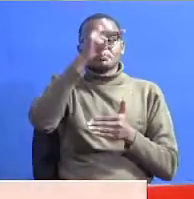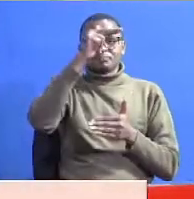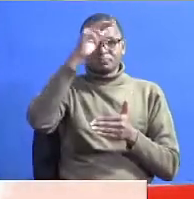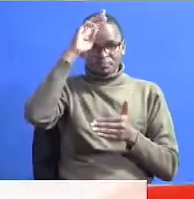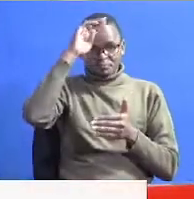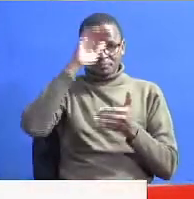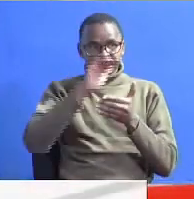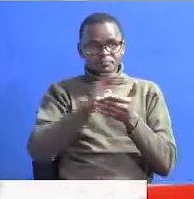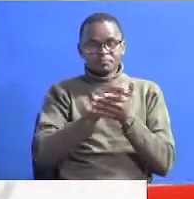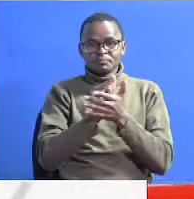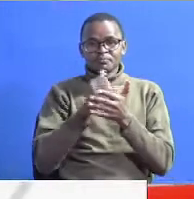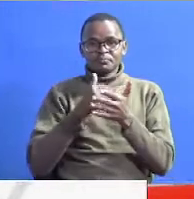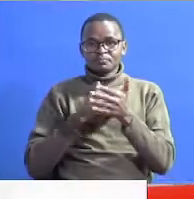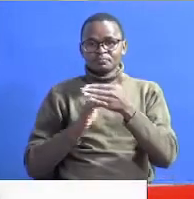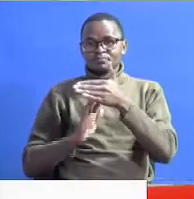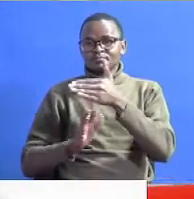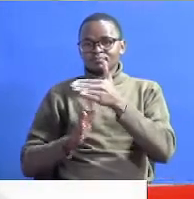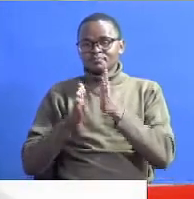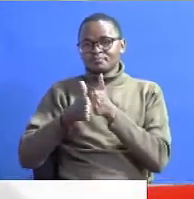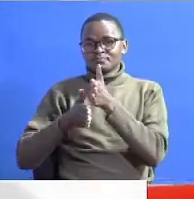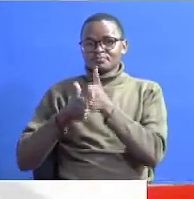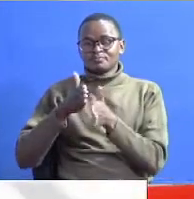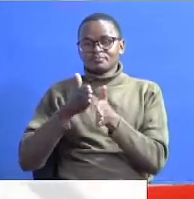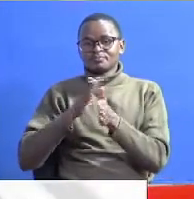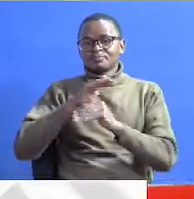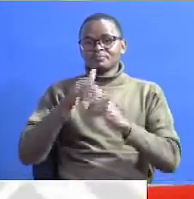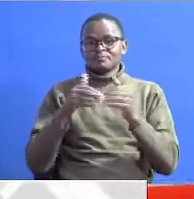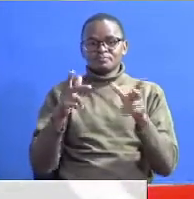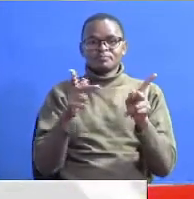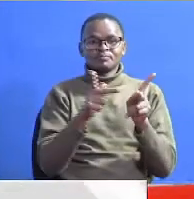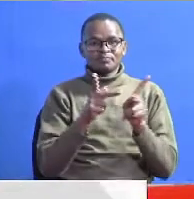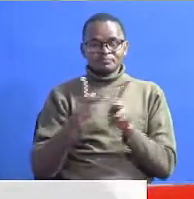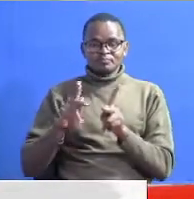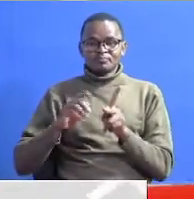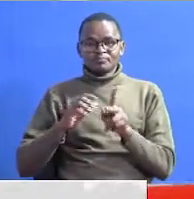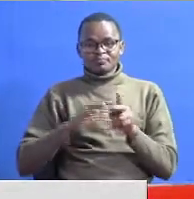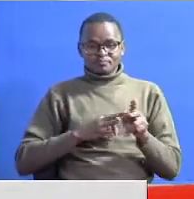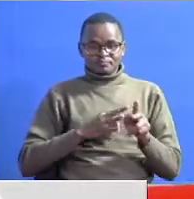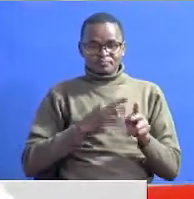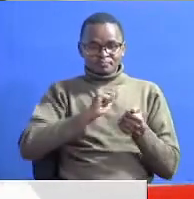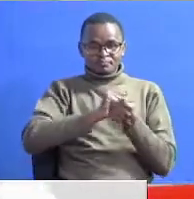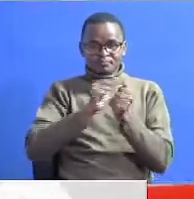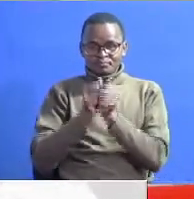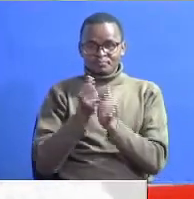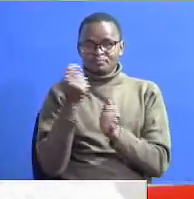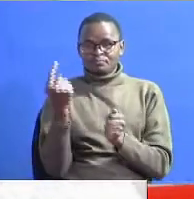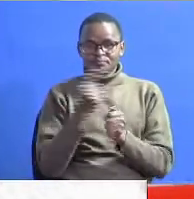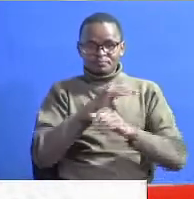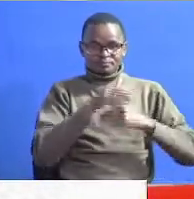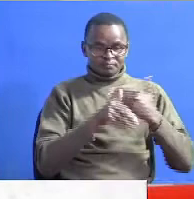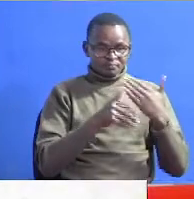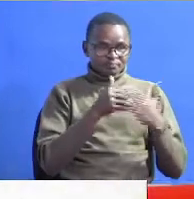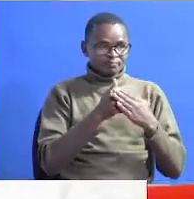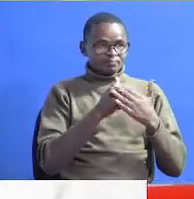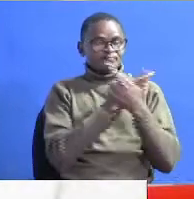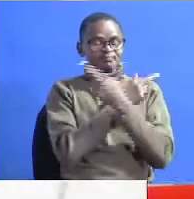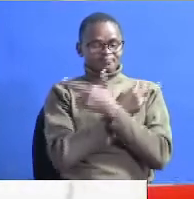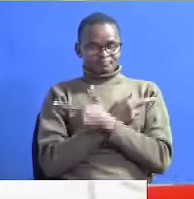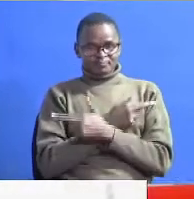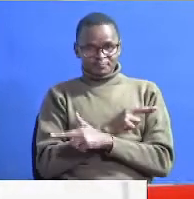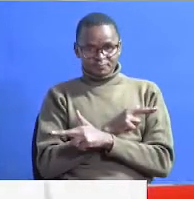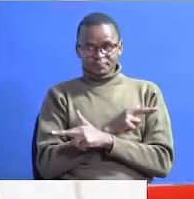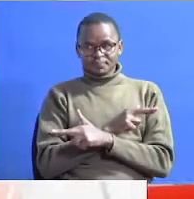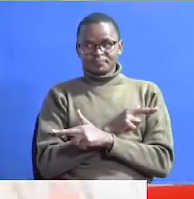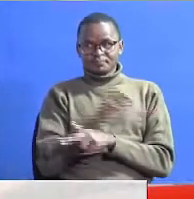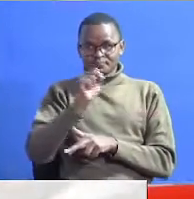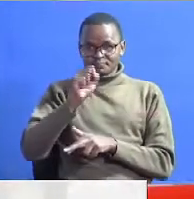believe that with the bottom-up plan, everybody will feel a change. everybody will feel relievement.